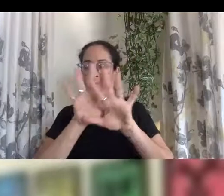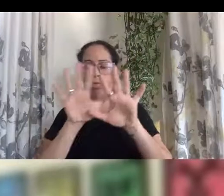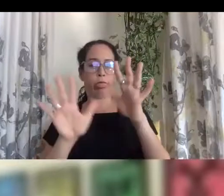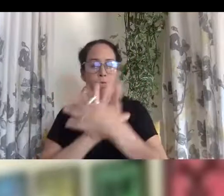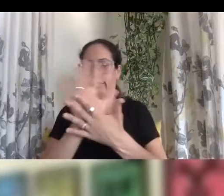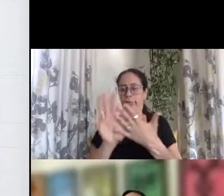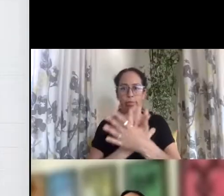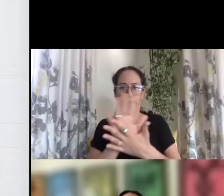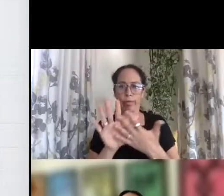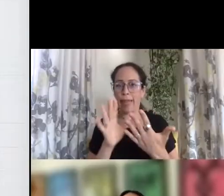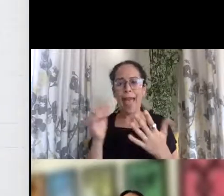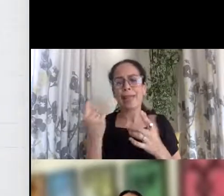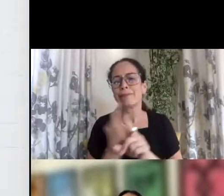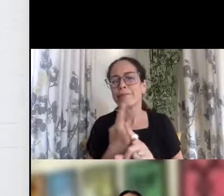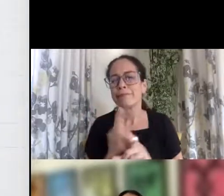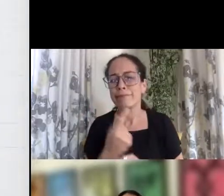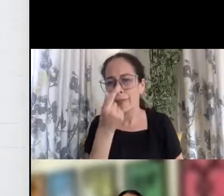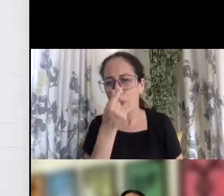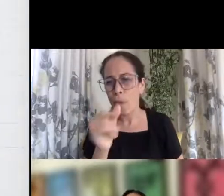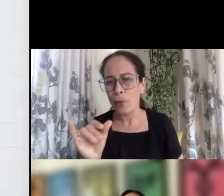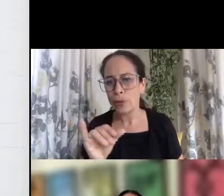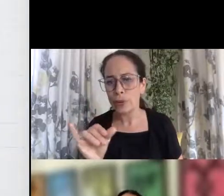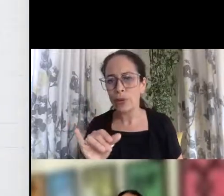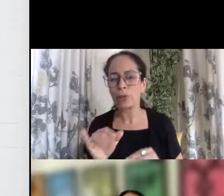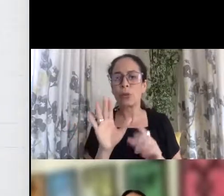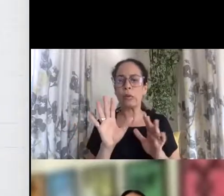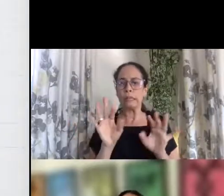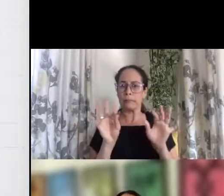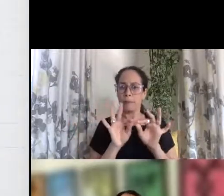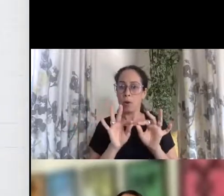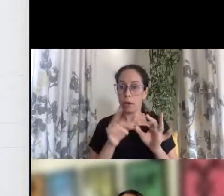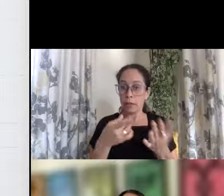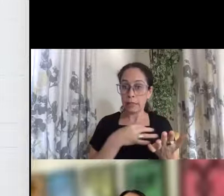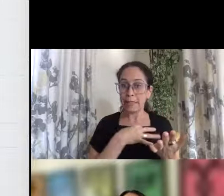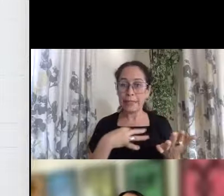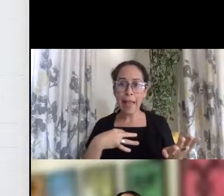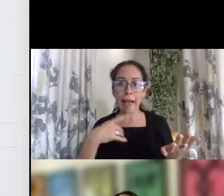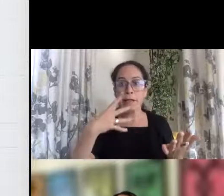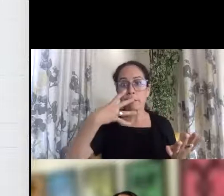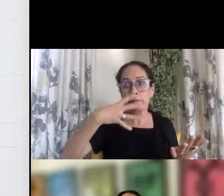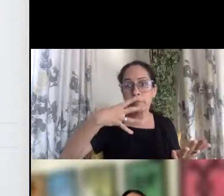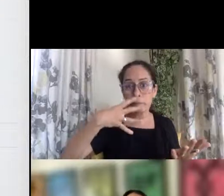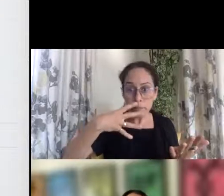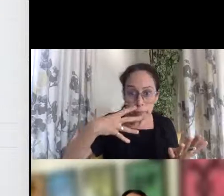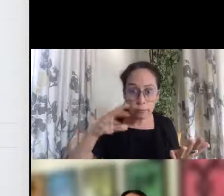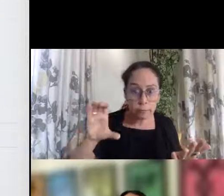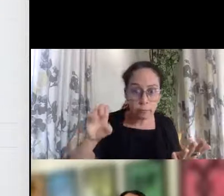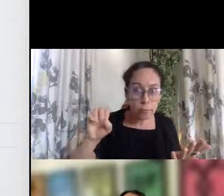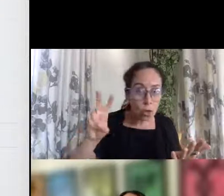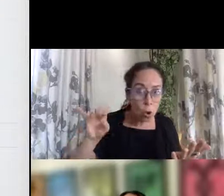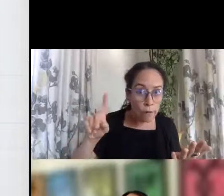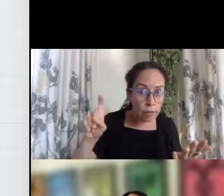it would be good to know if your student or if a staff member is having a runny nose, if it's COVID or something